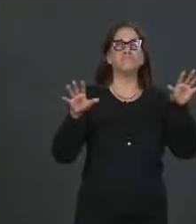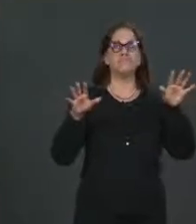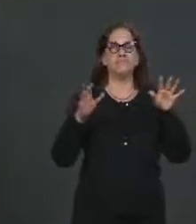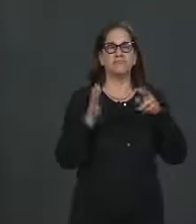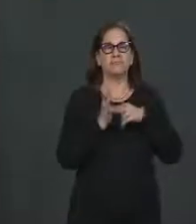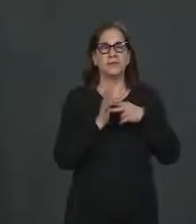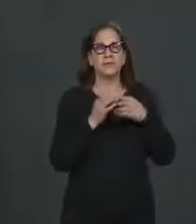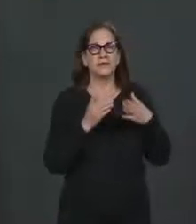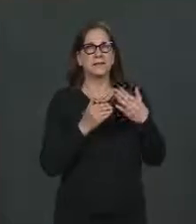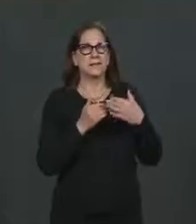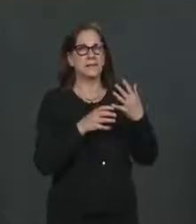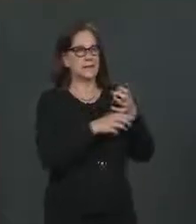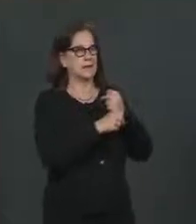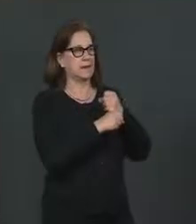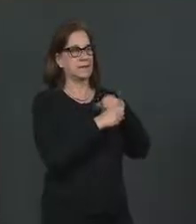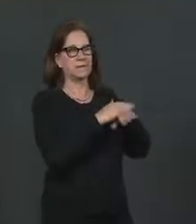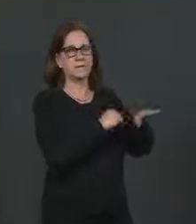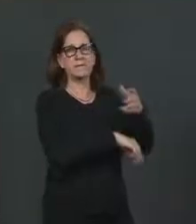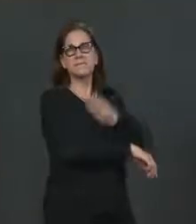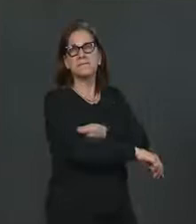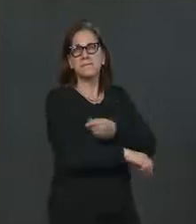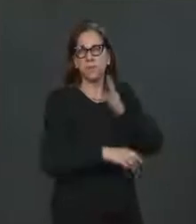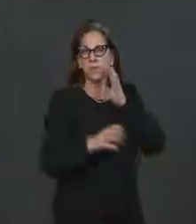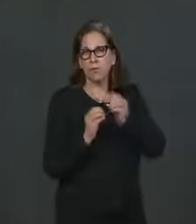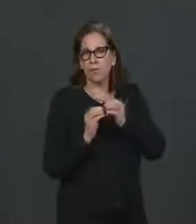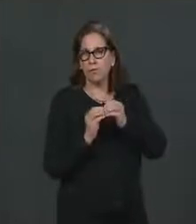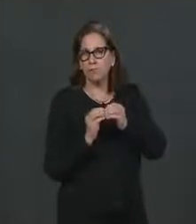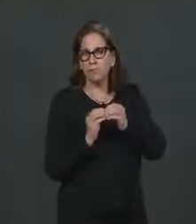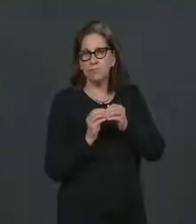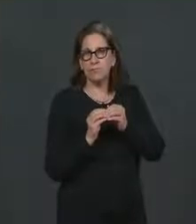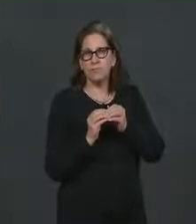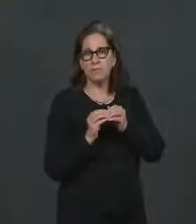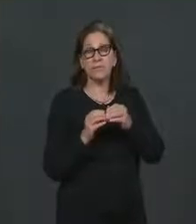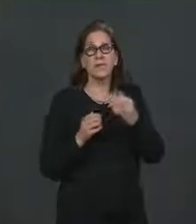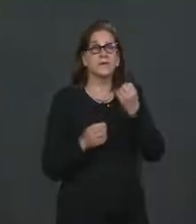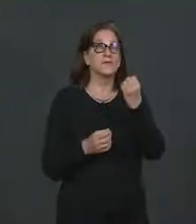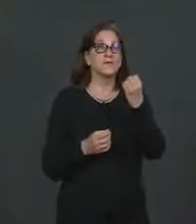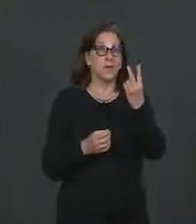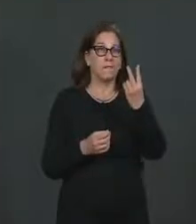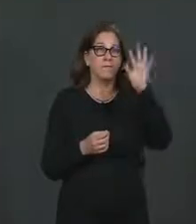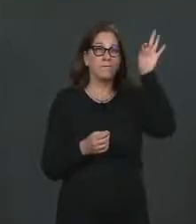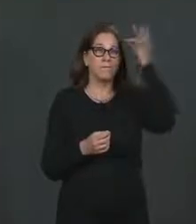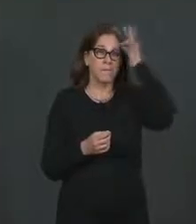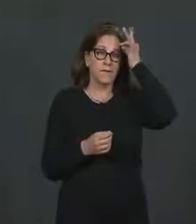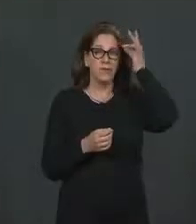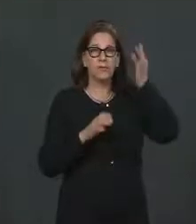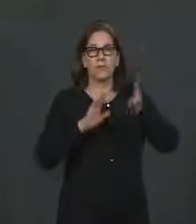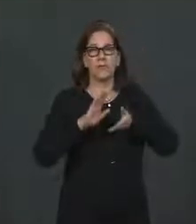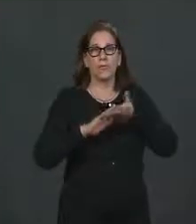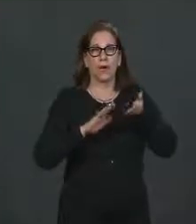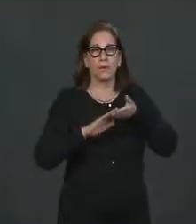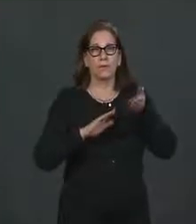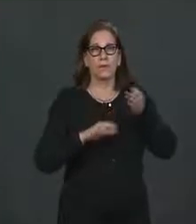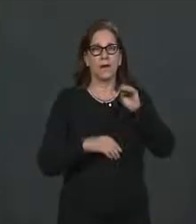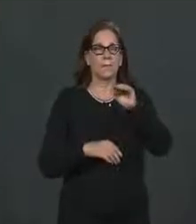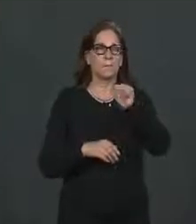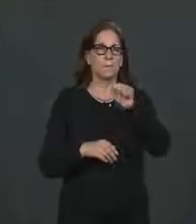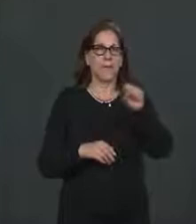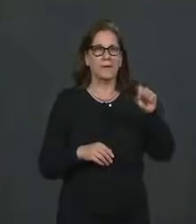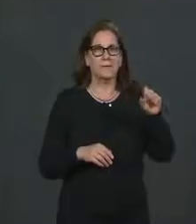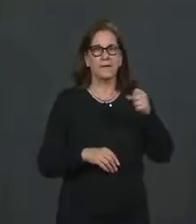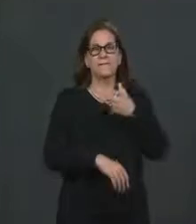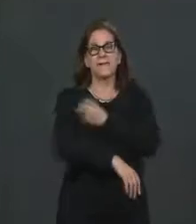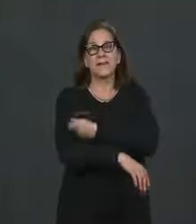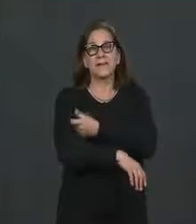12 more federally run mass vaccination sites. Every day at these sites, tens